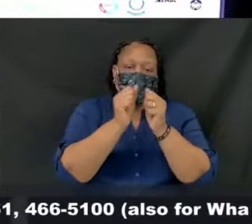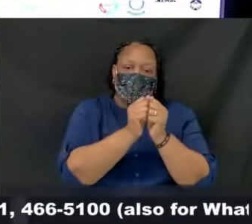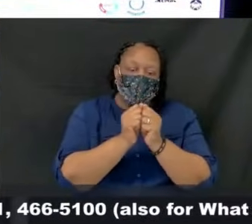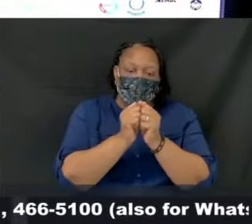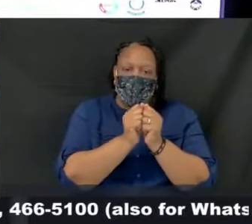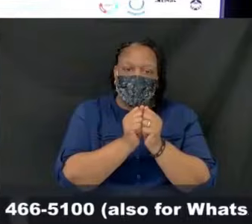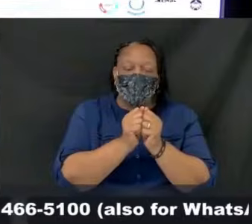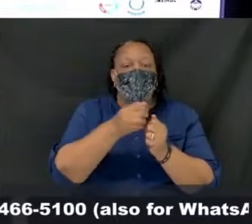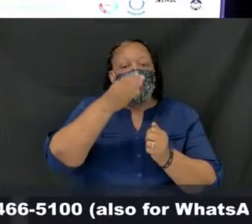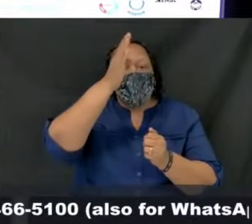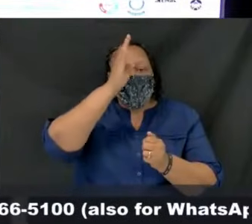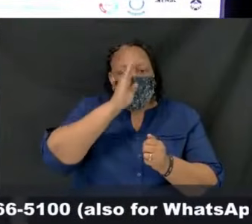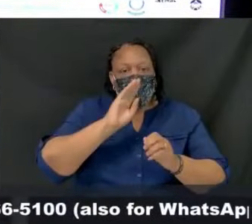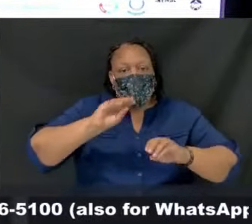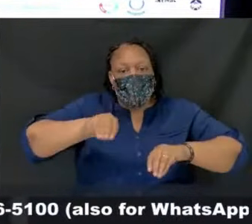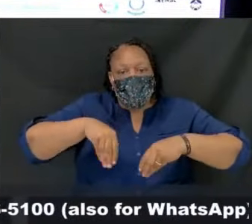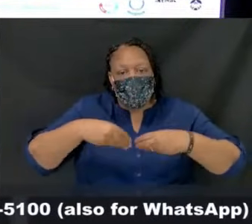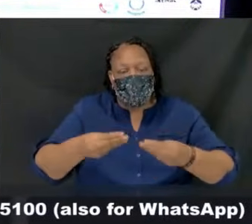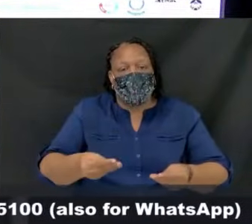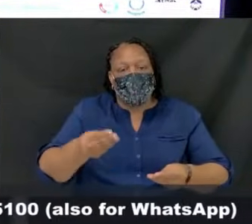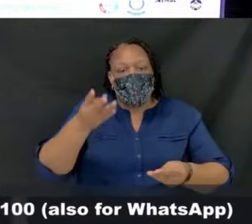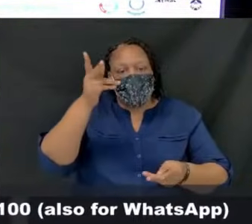people the knowledge,